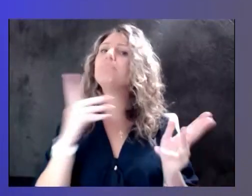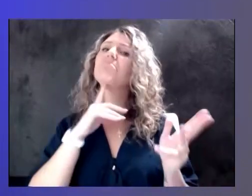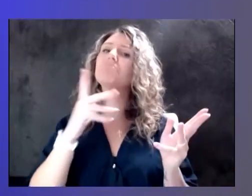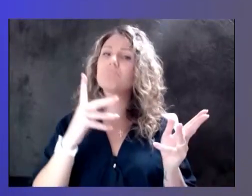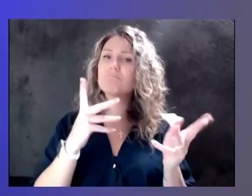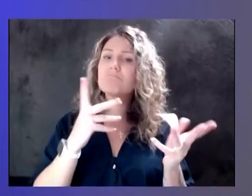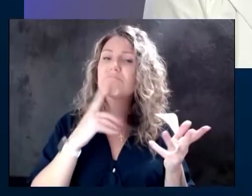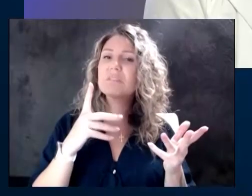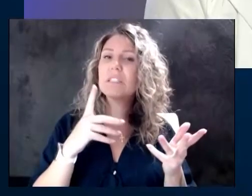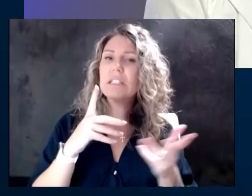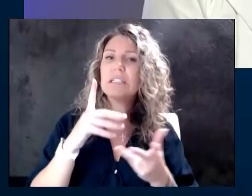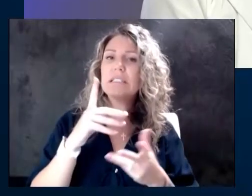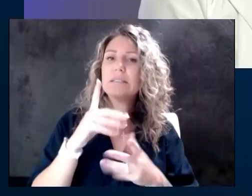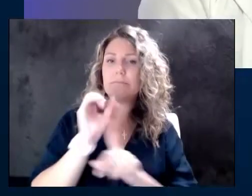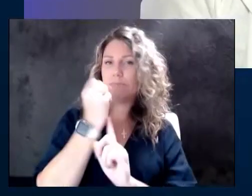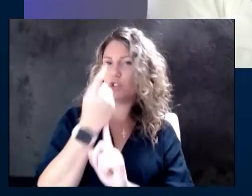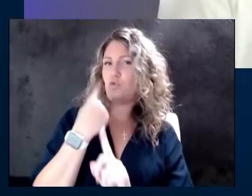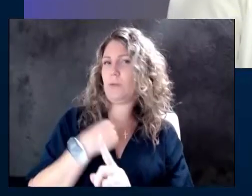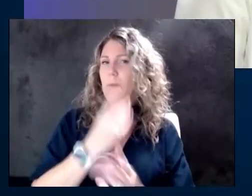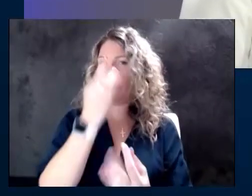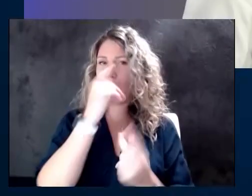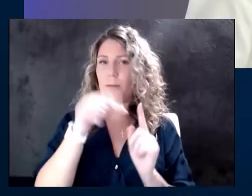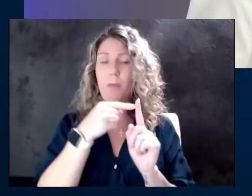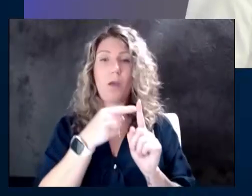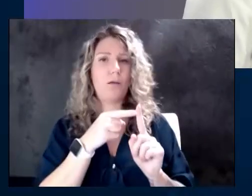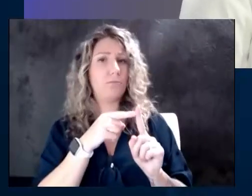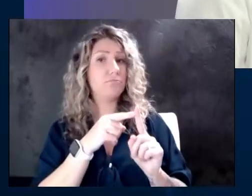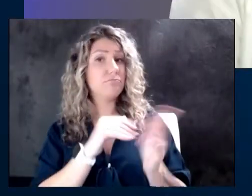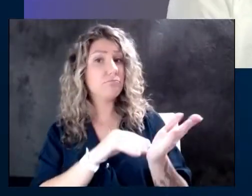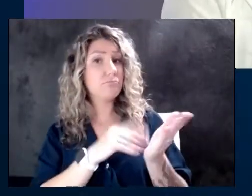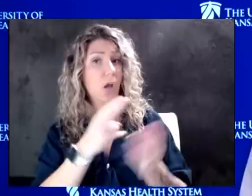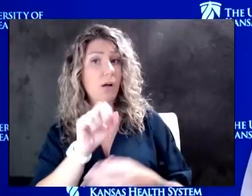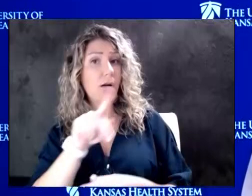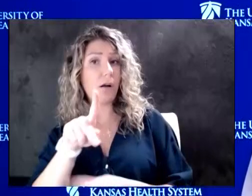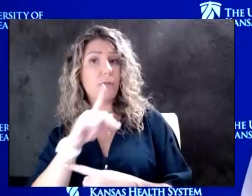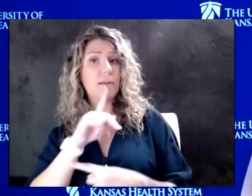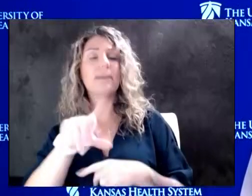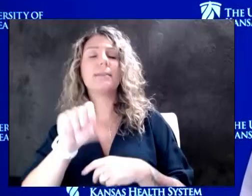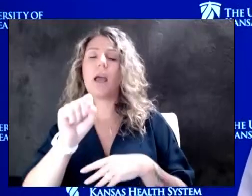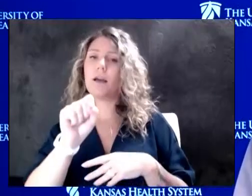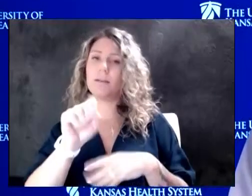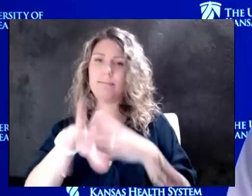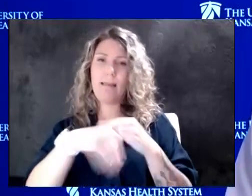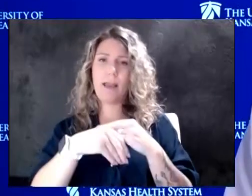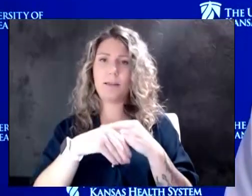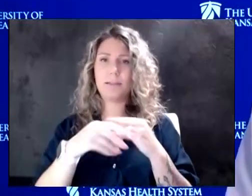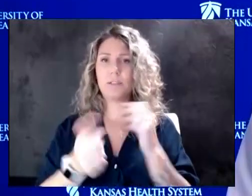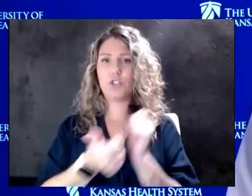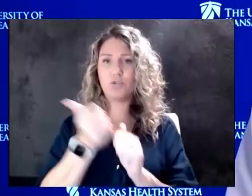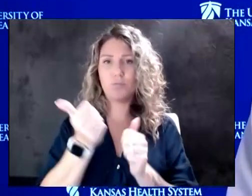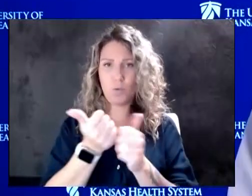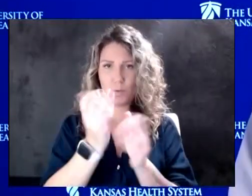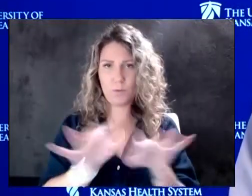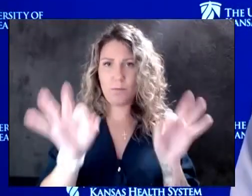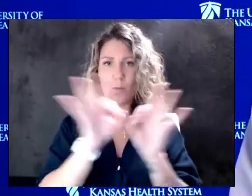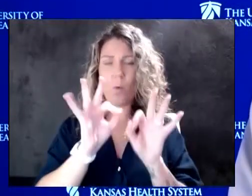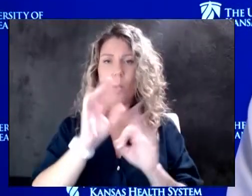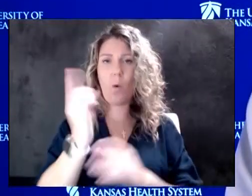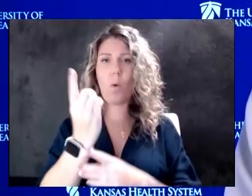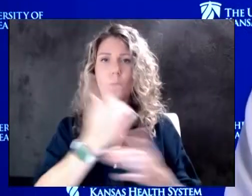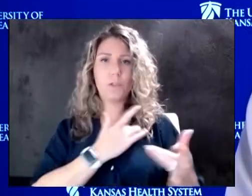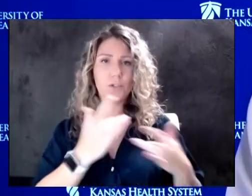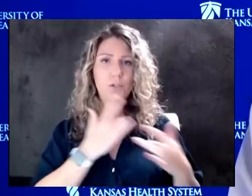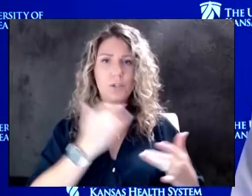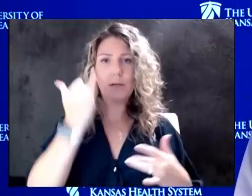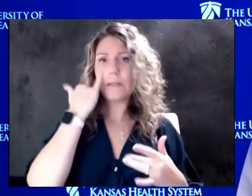consider. Doc Hock, what can you add to that? And I think it's going important to one of the first things you said, which we're always concerned about if we are looking at the influenza